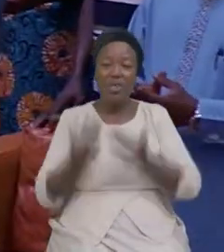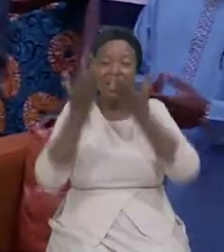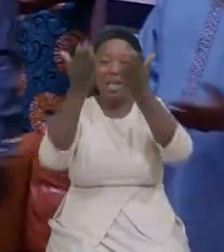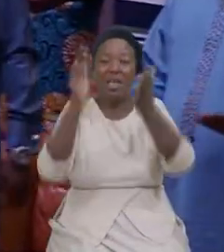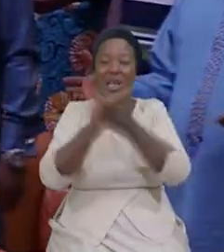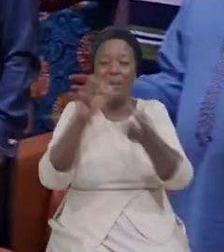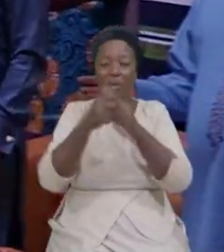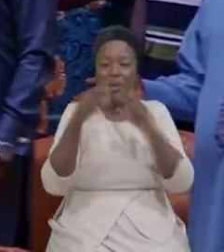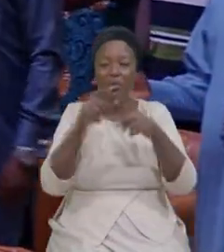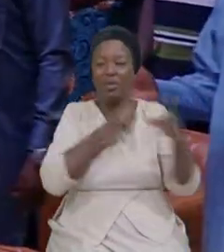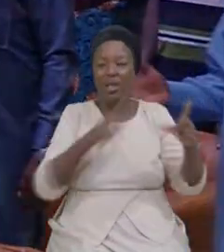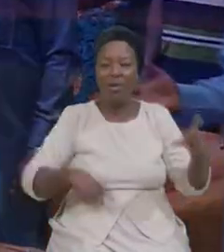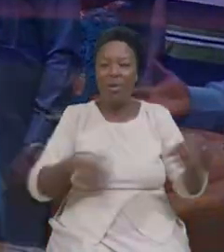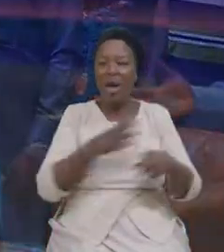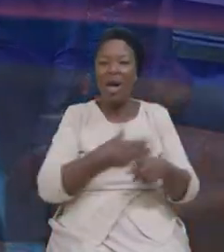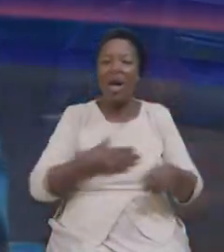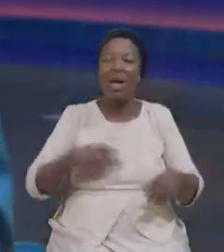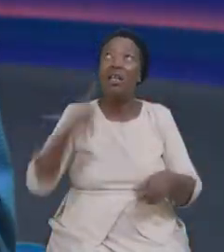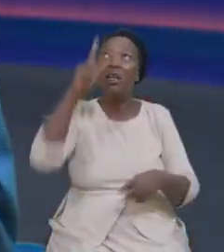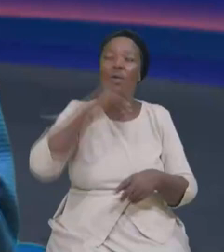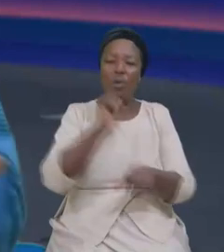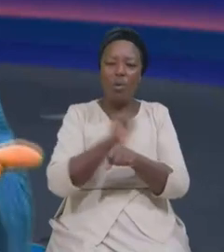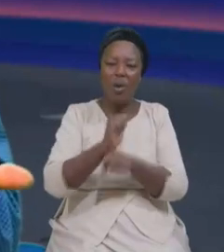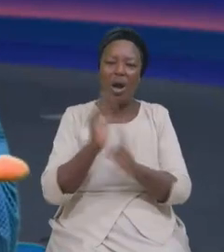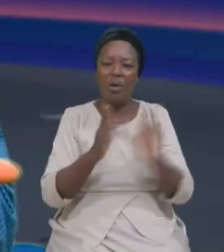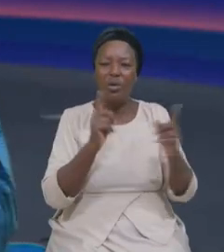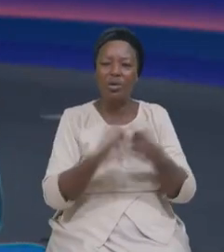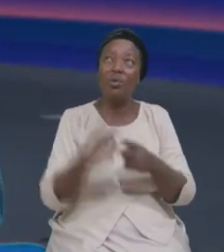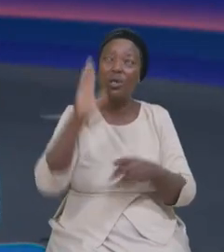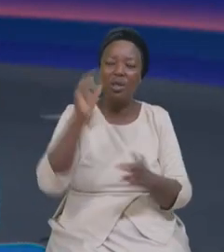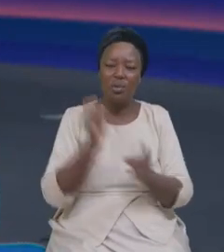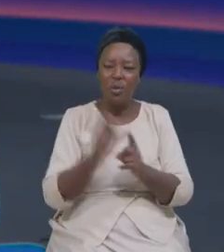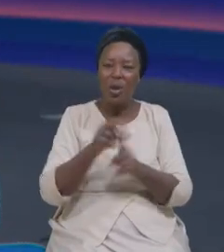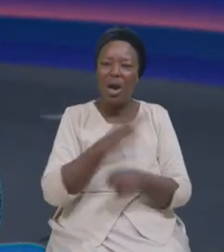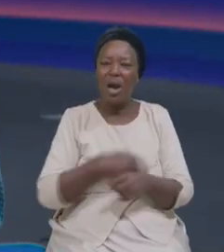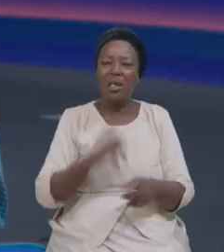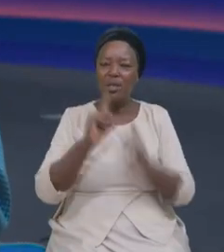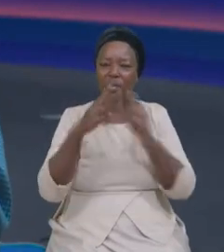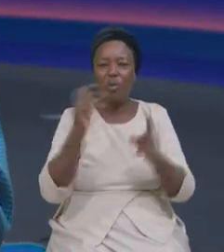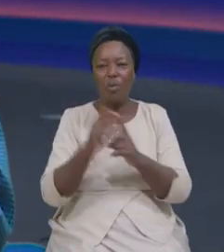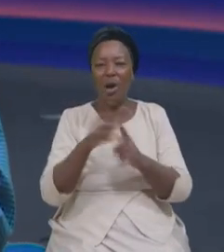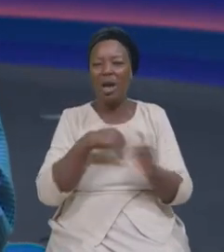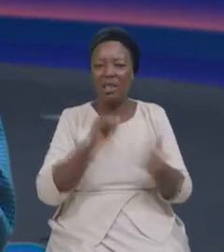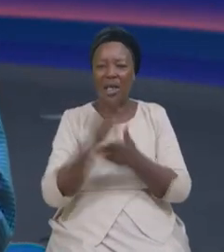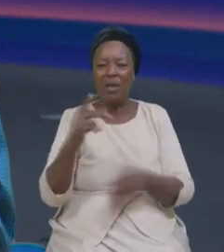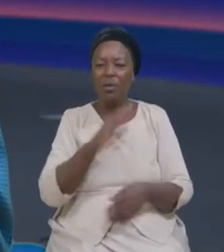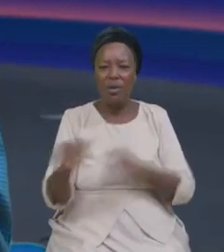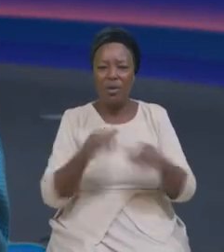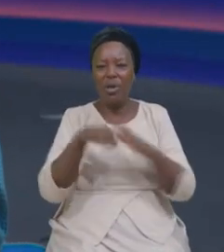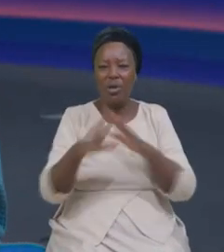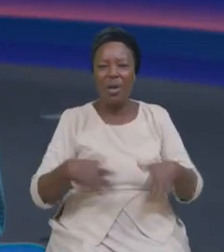a word, according to his spoken word, his written word, that thing will be done in your life